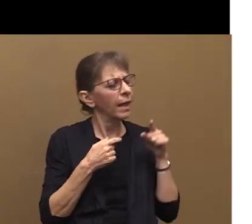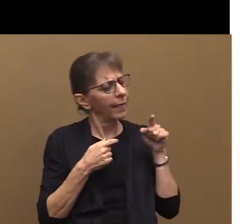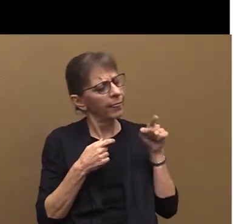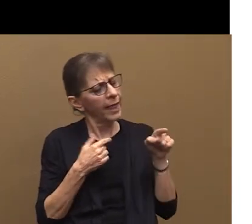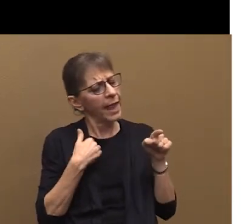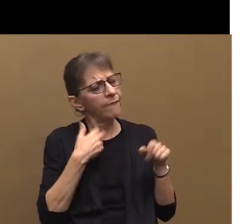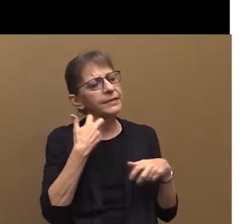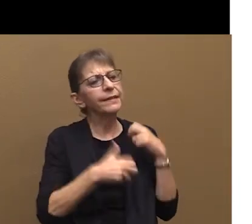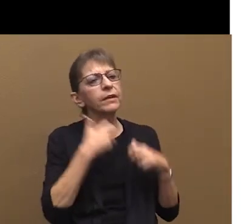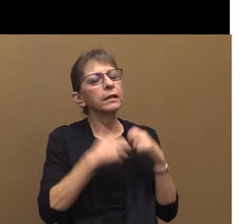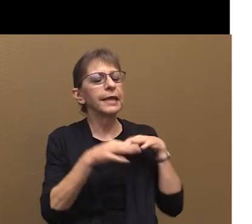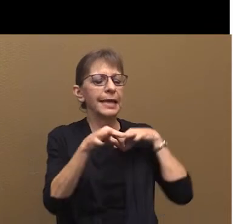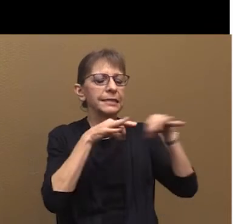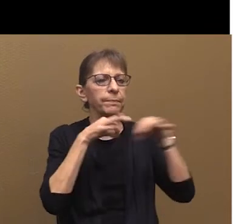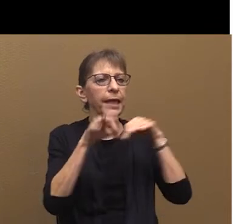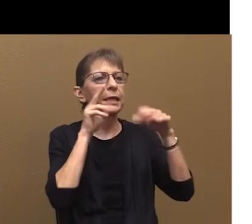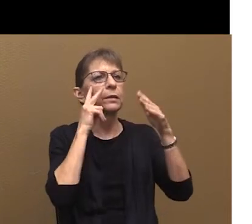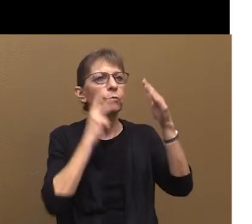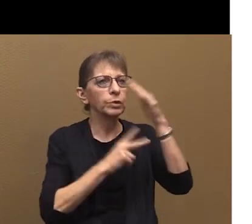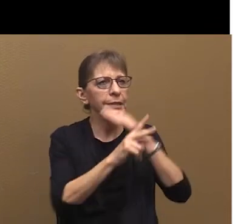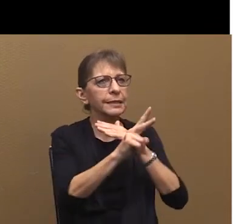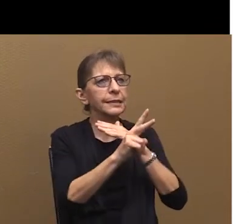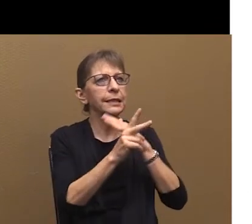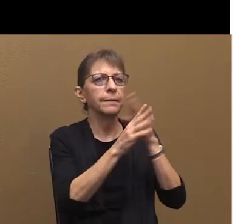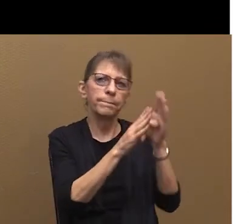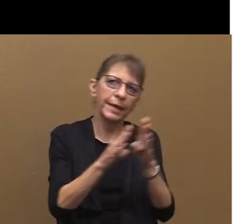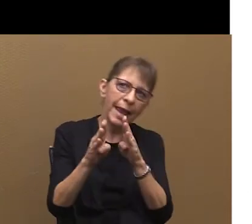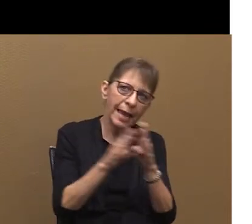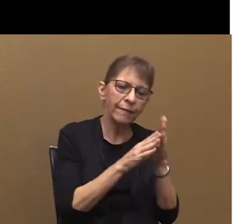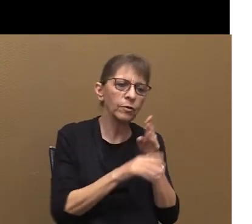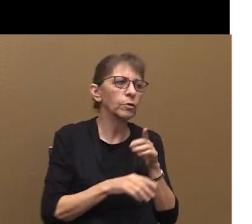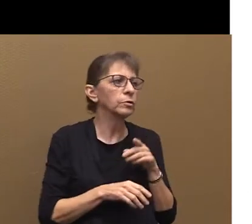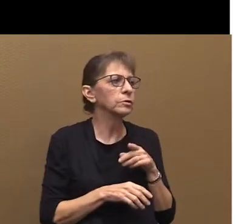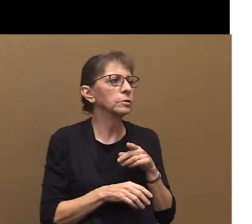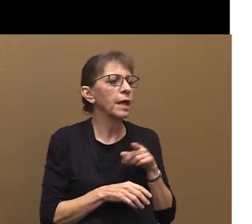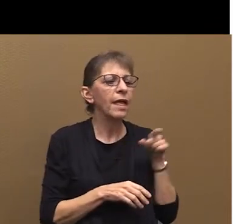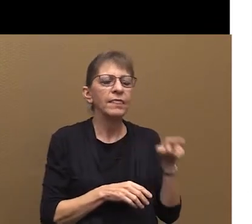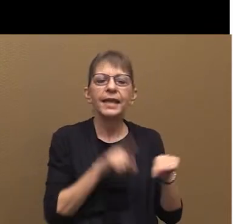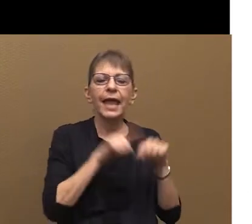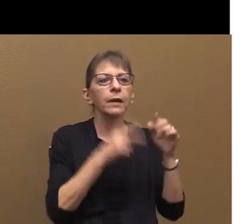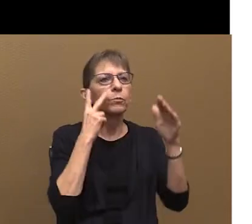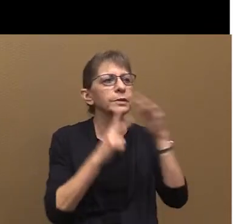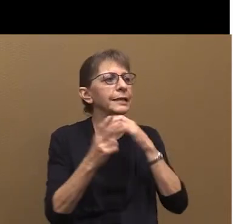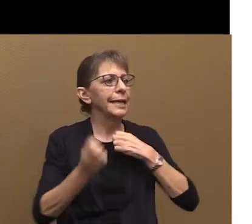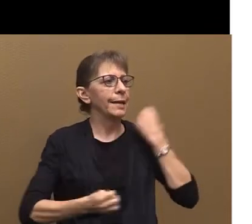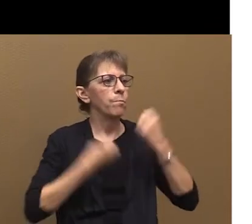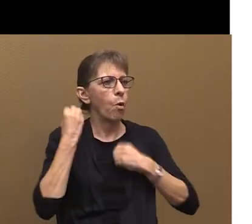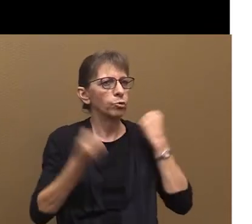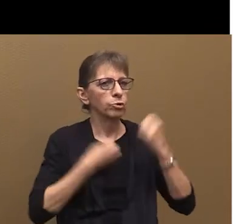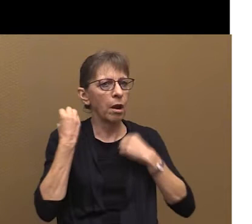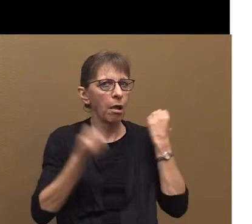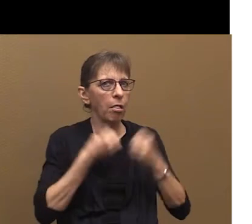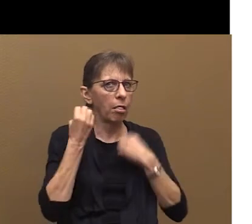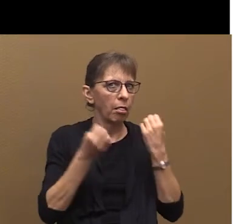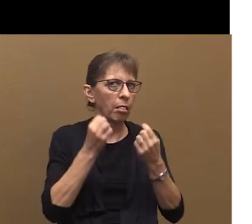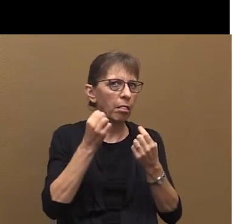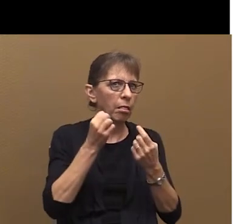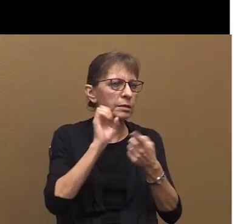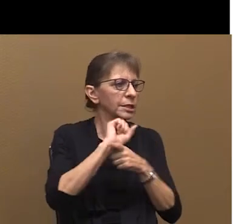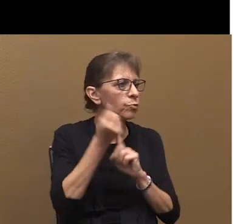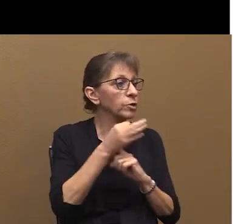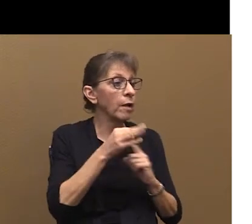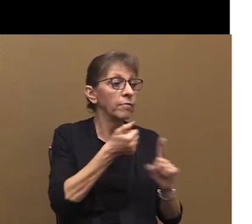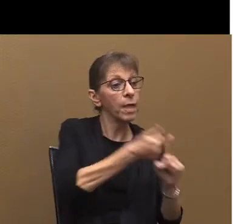difficulty explaining or predicting the behaviors or emotional states of perhaps themselves if